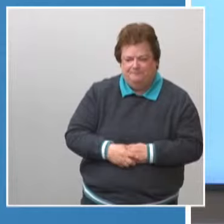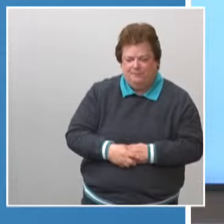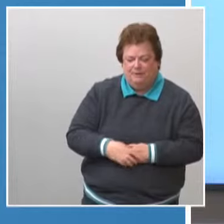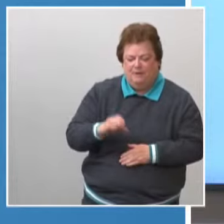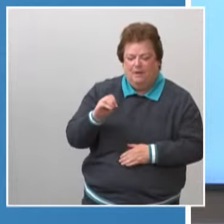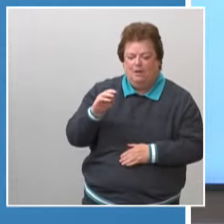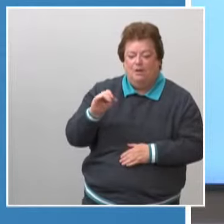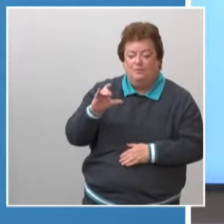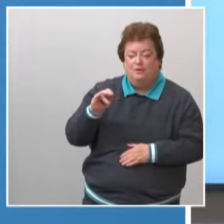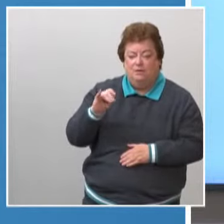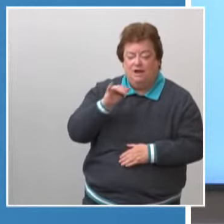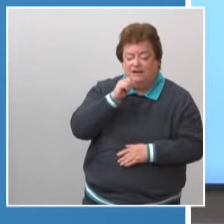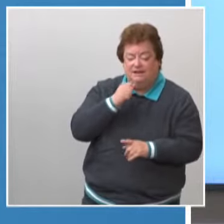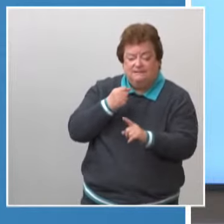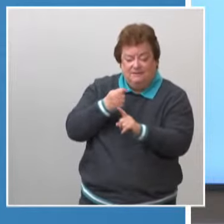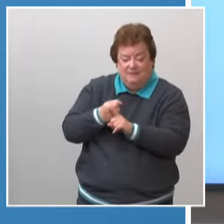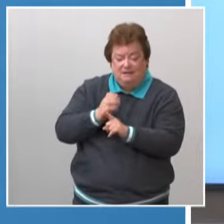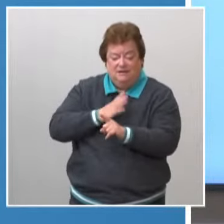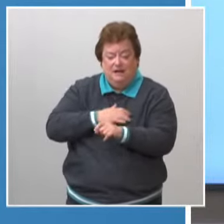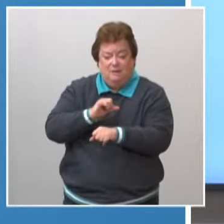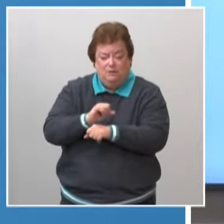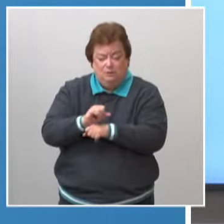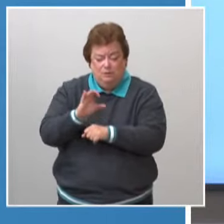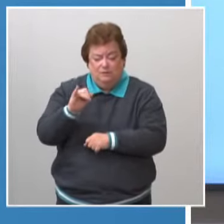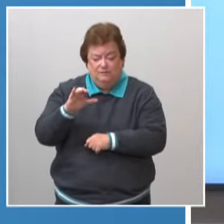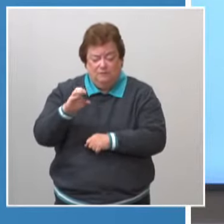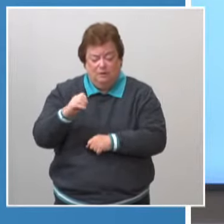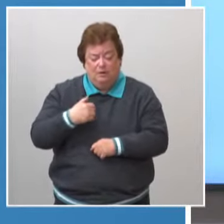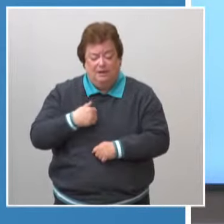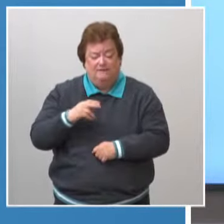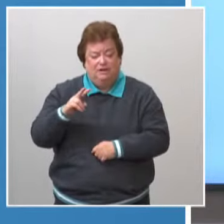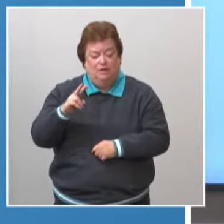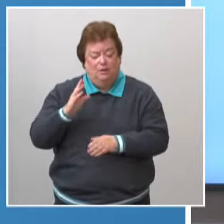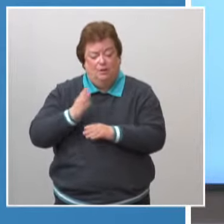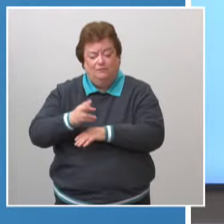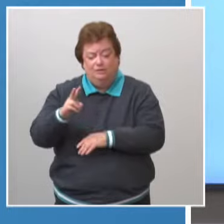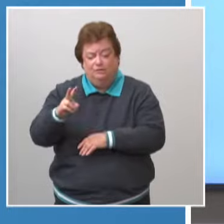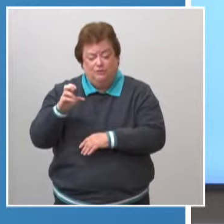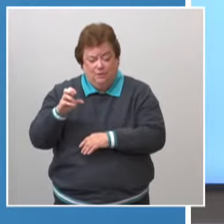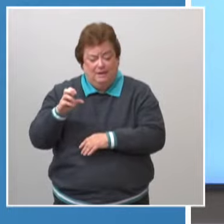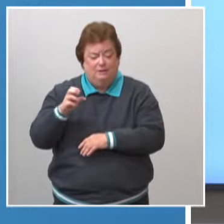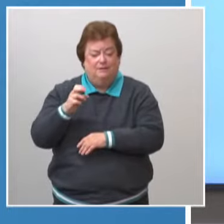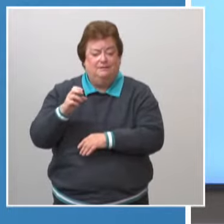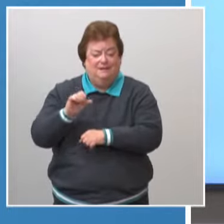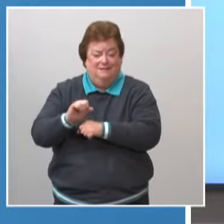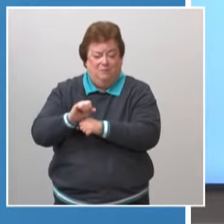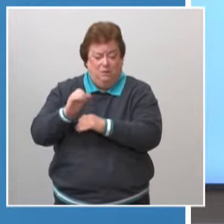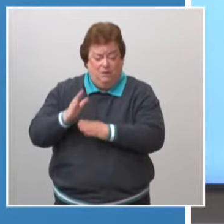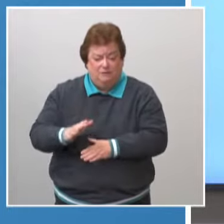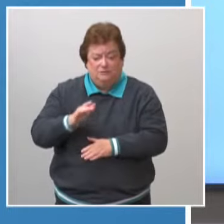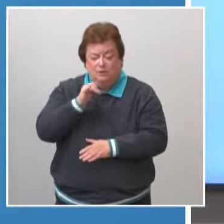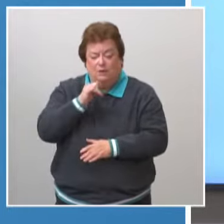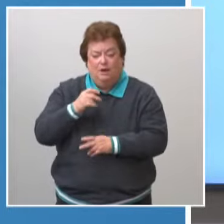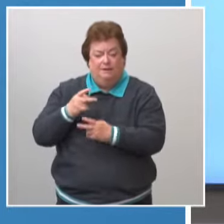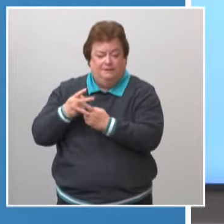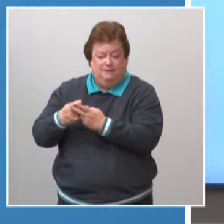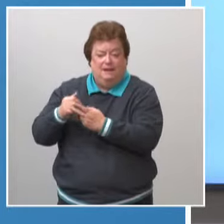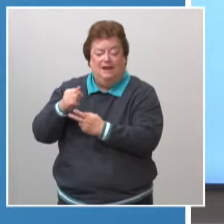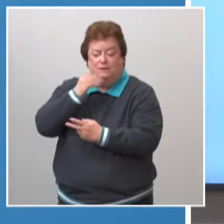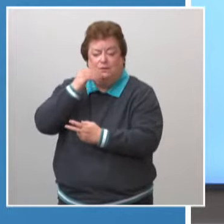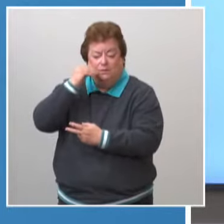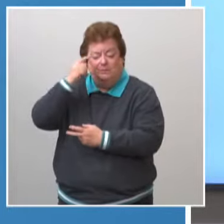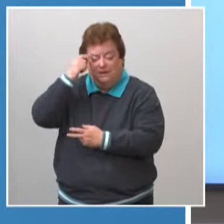Omicron is significantly impacting our workforce. We have over 200 employees that are at home quarantining due to COVID-19. This puts